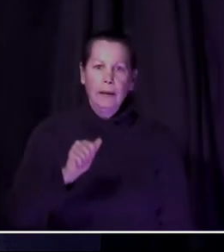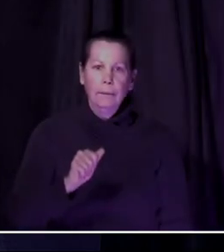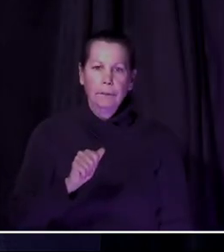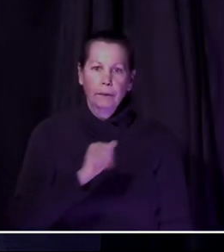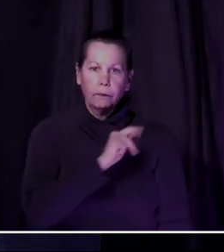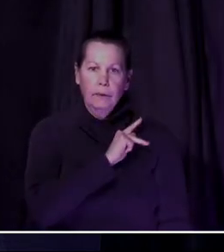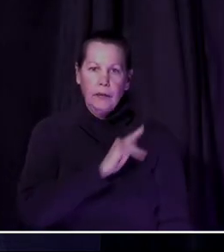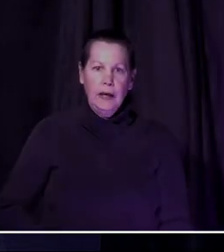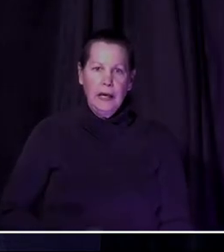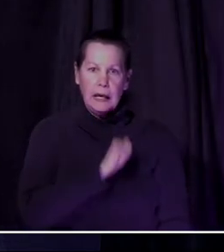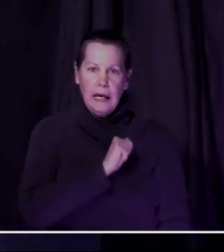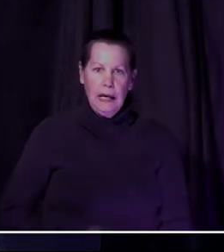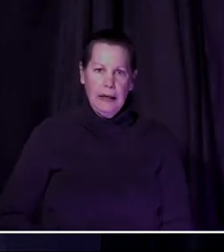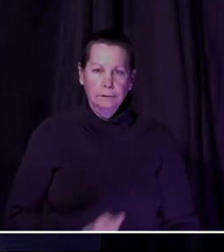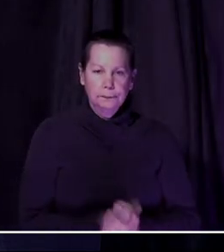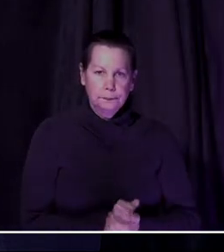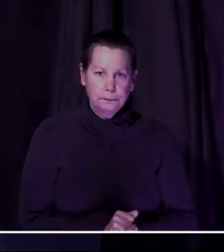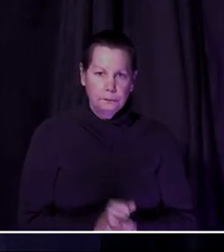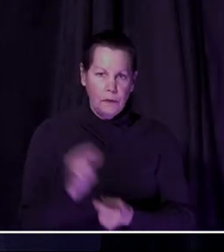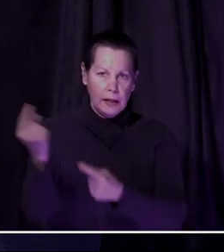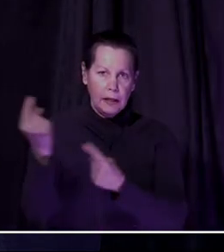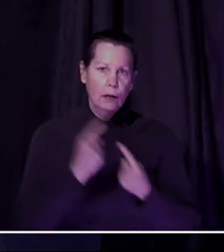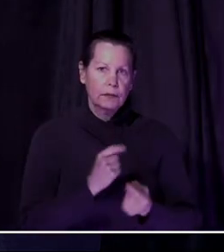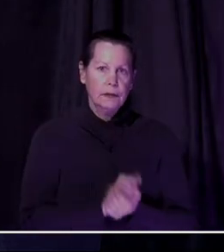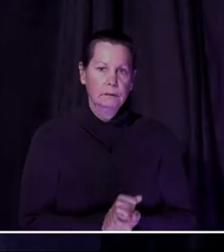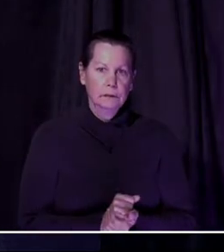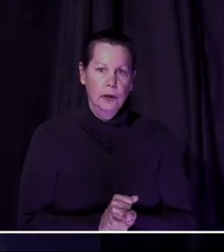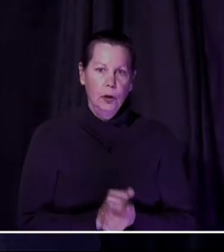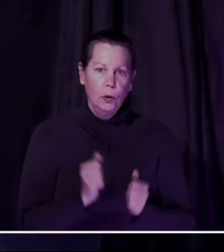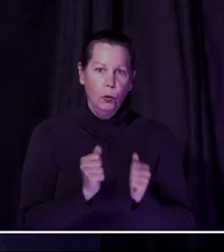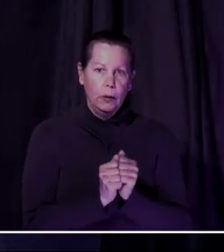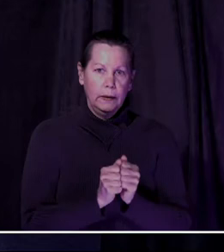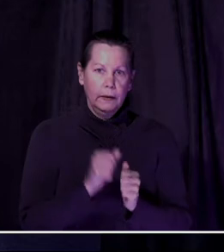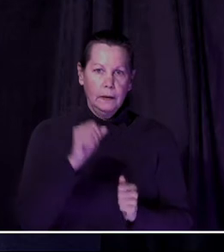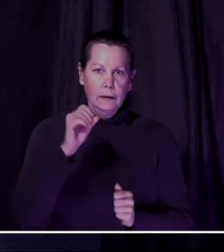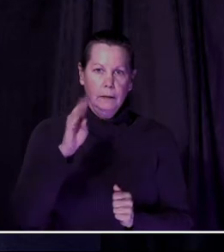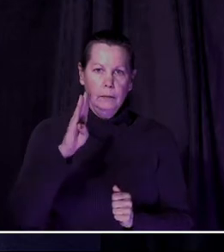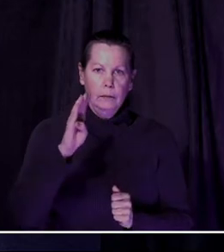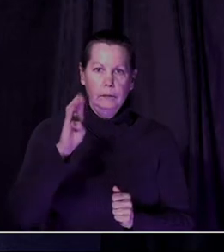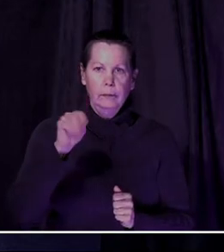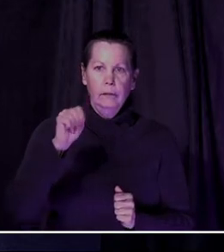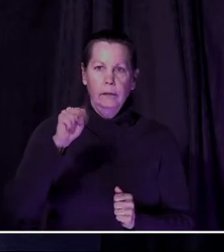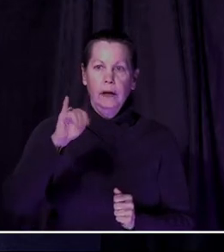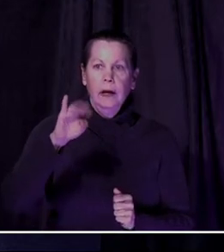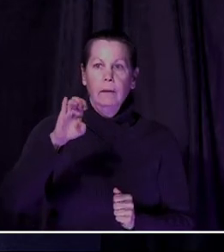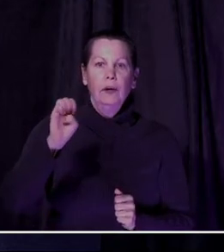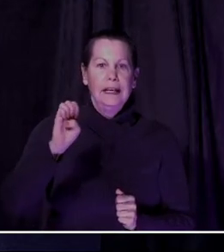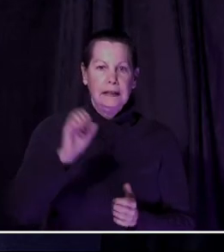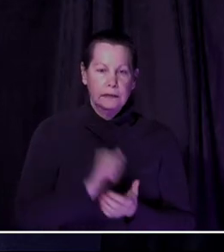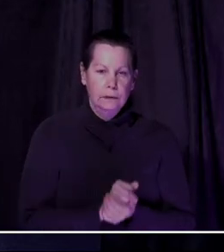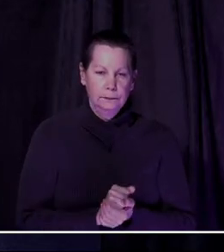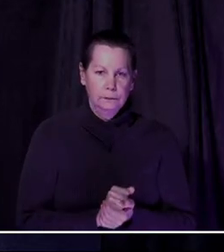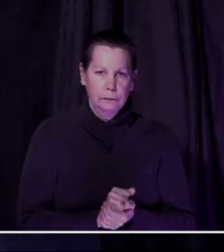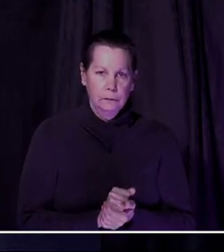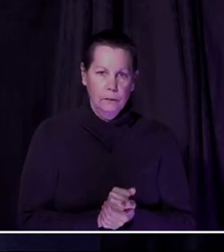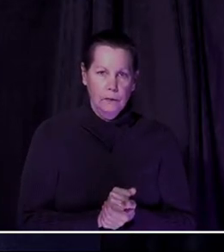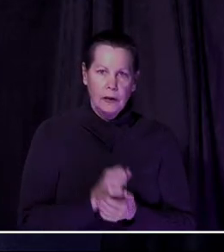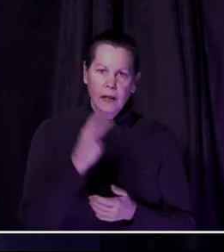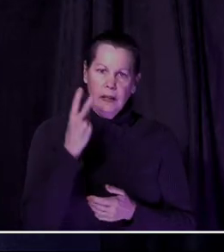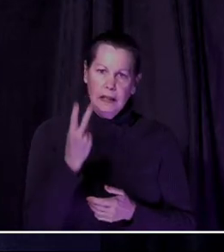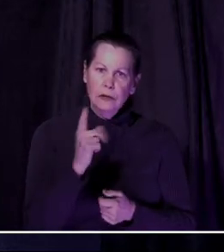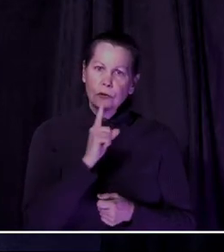scene. And he comes with Bernice. Okay, King Agrippa and Bernice, well, these two